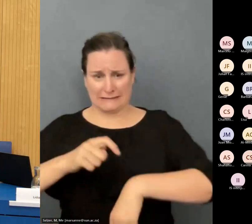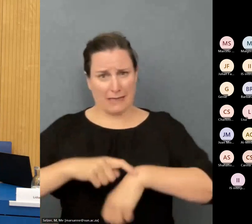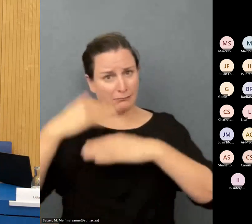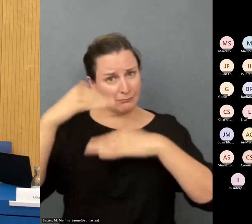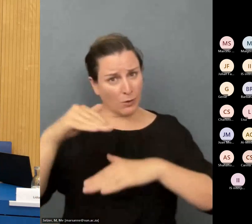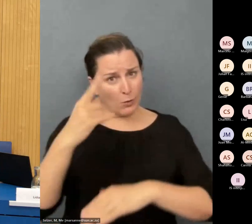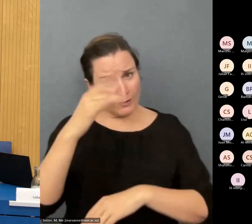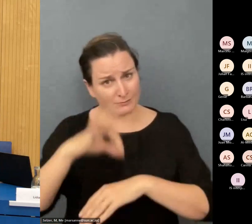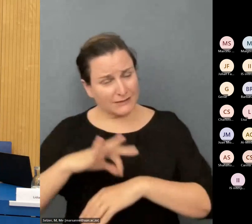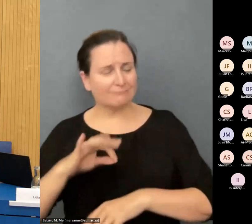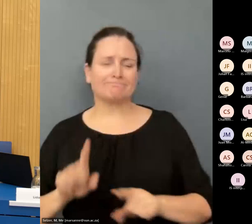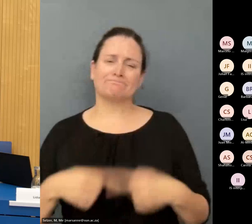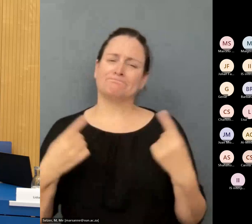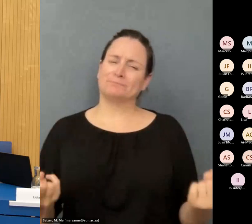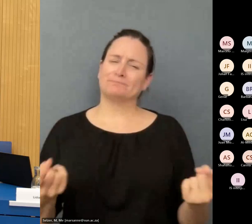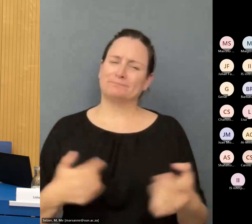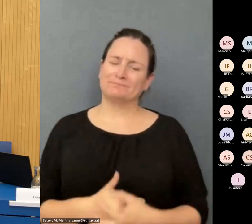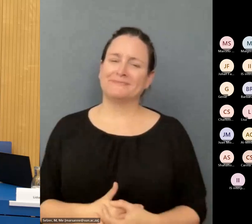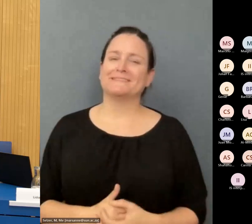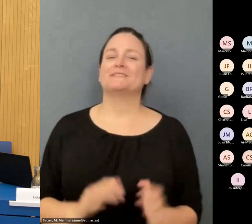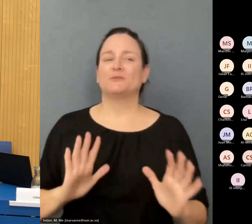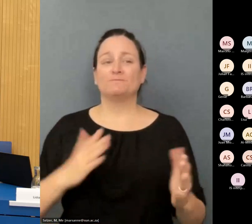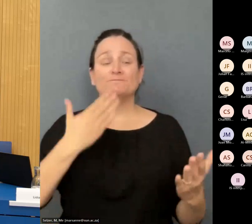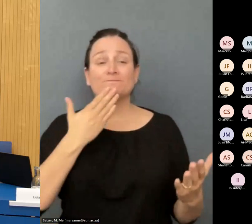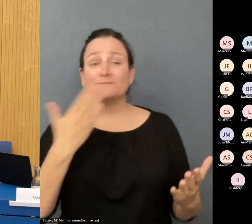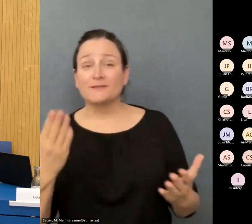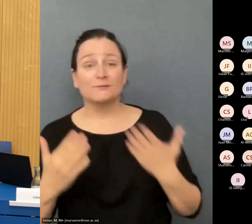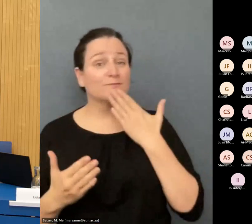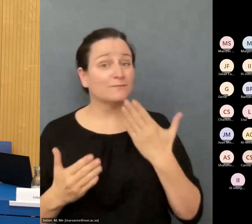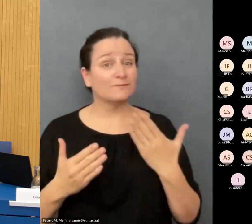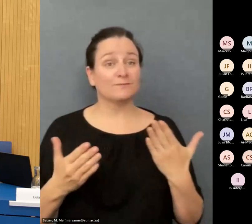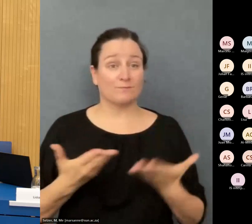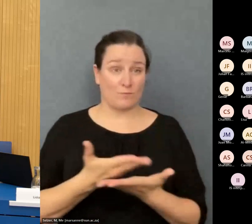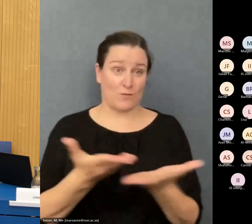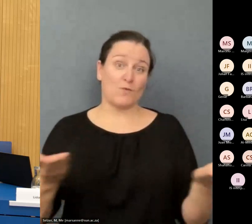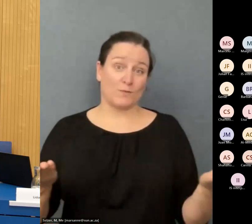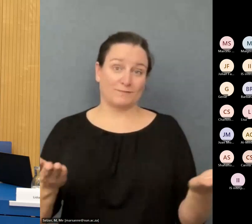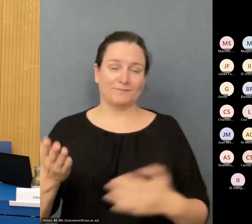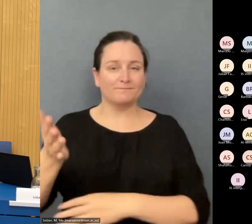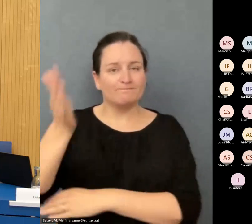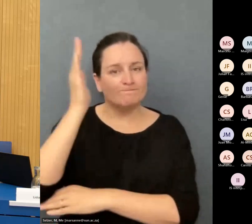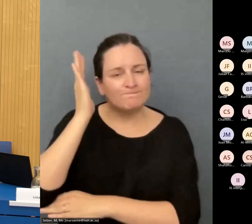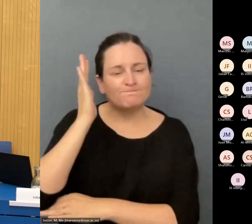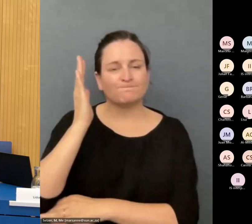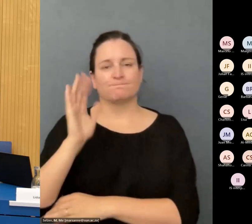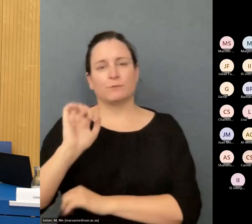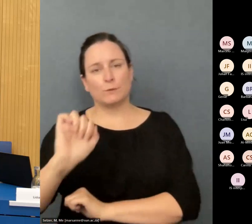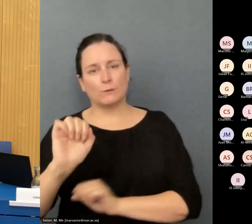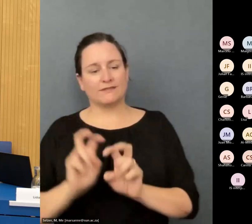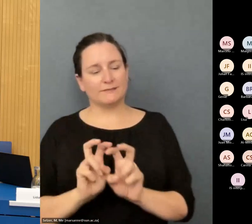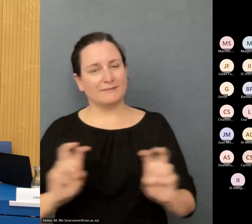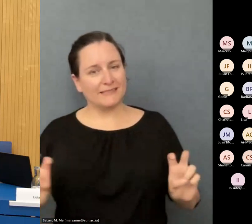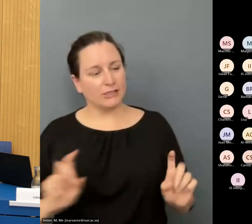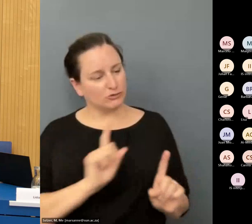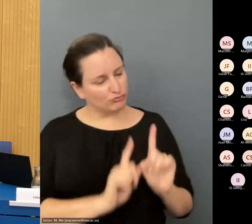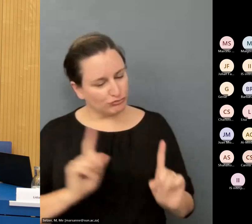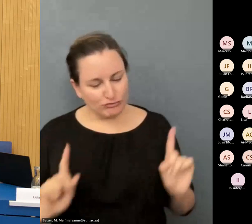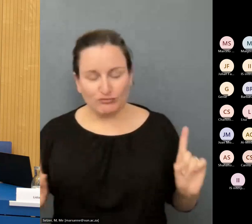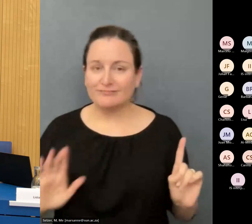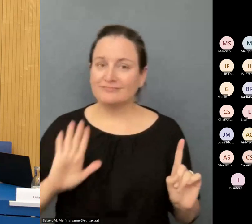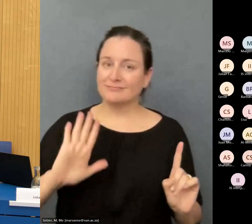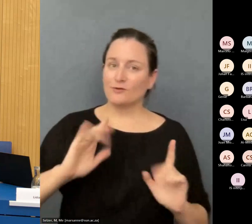so okay thank you so much to everyone to the presenters today who presented amazing projects